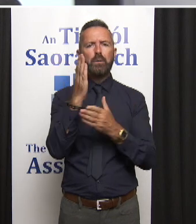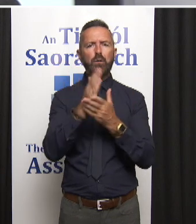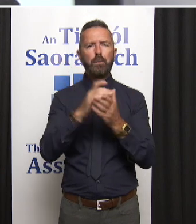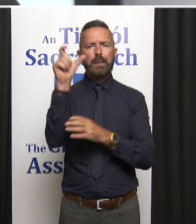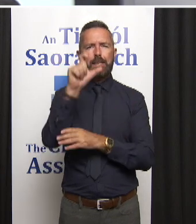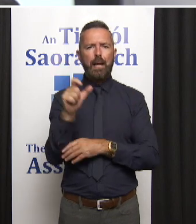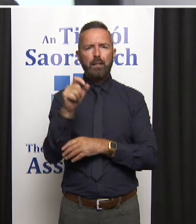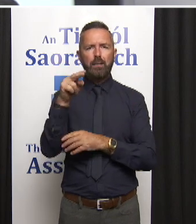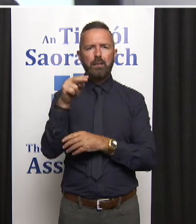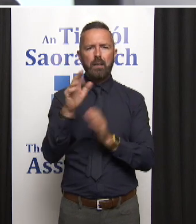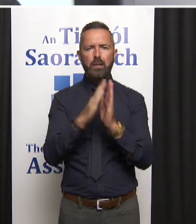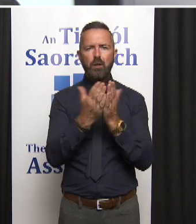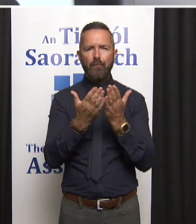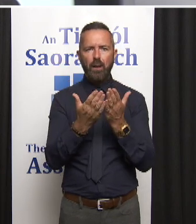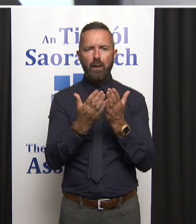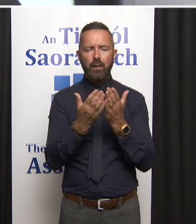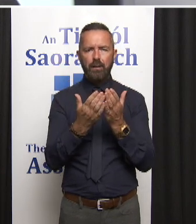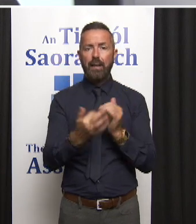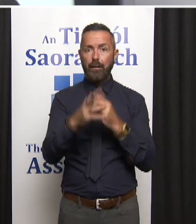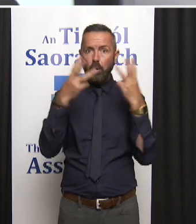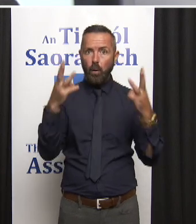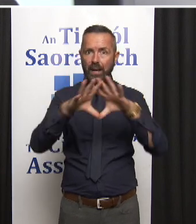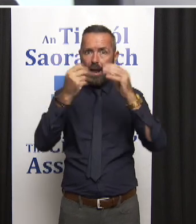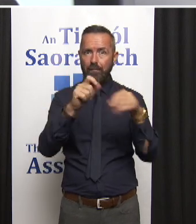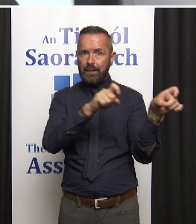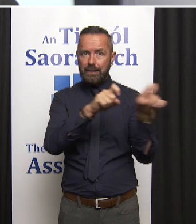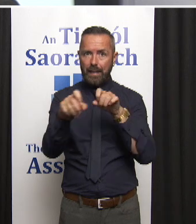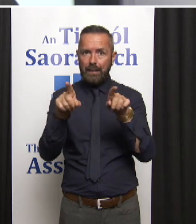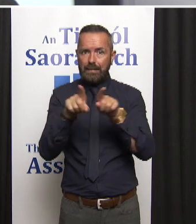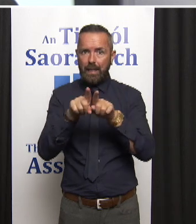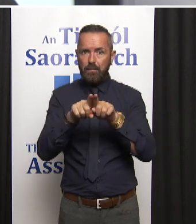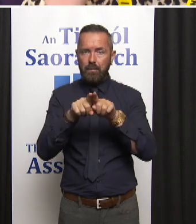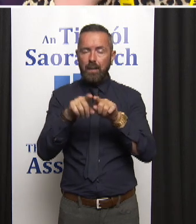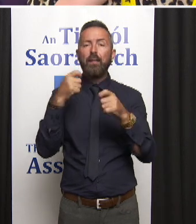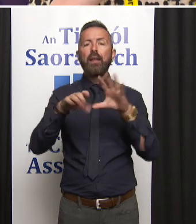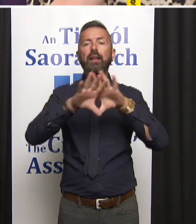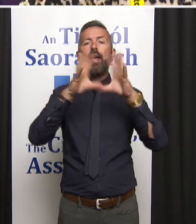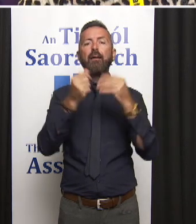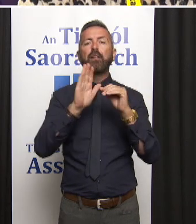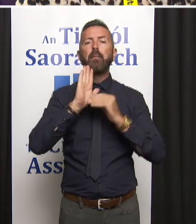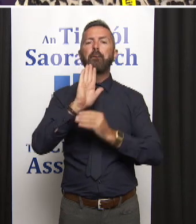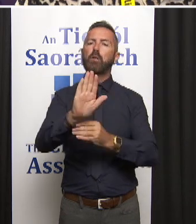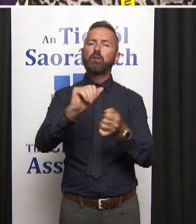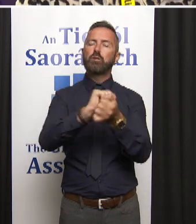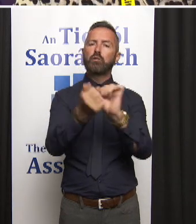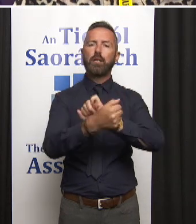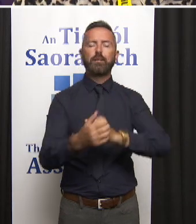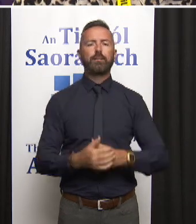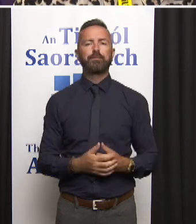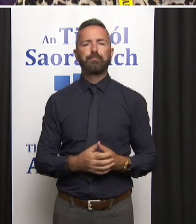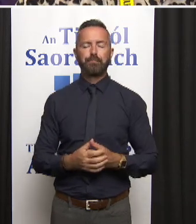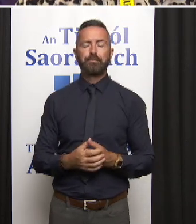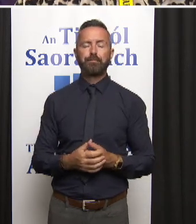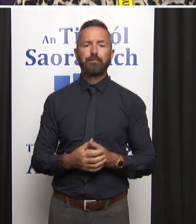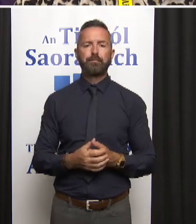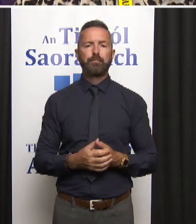his work in The Leopard, if we want everything to stay as it is, everything has to change. In relation